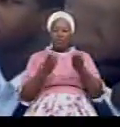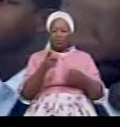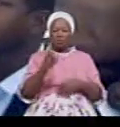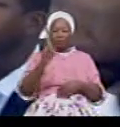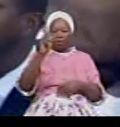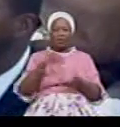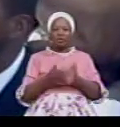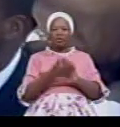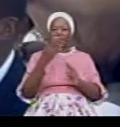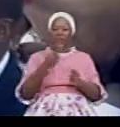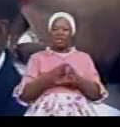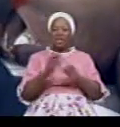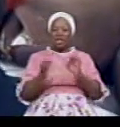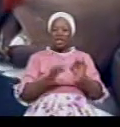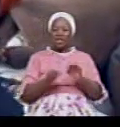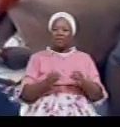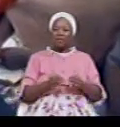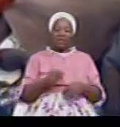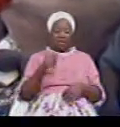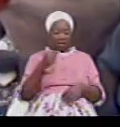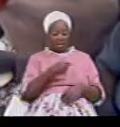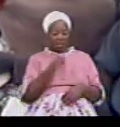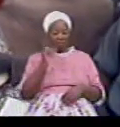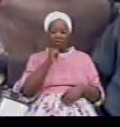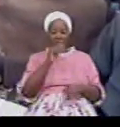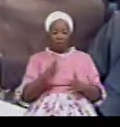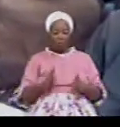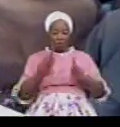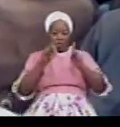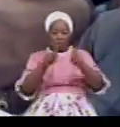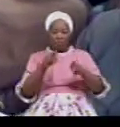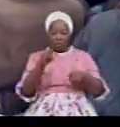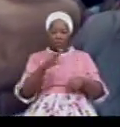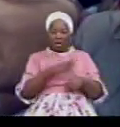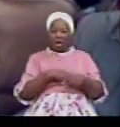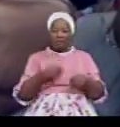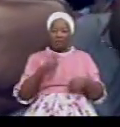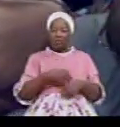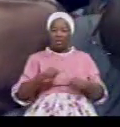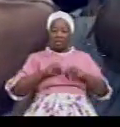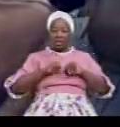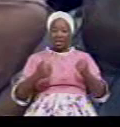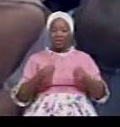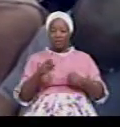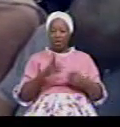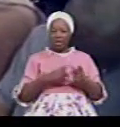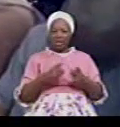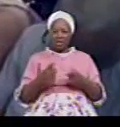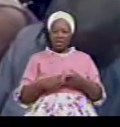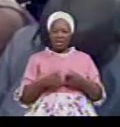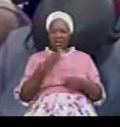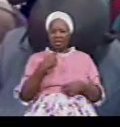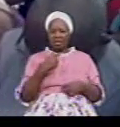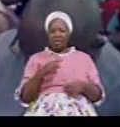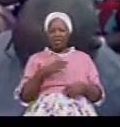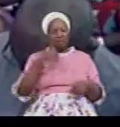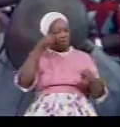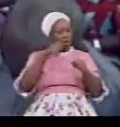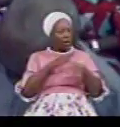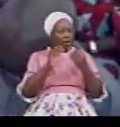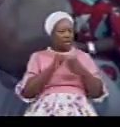If he will not promote you, and he will deny you, and he's still remembering the things you did which you